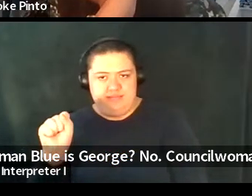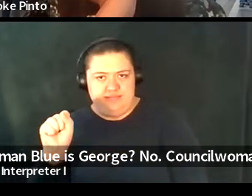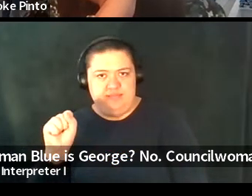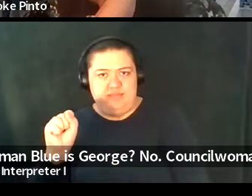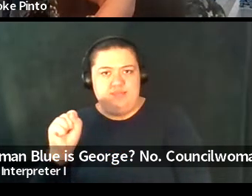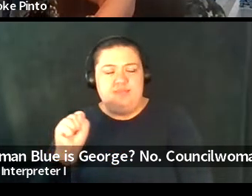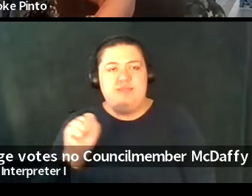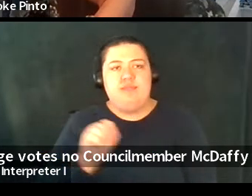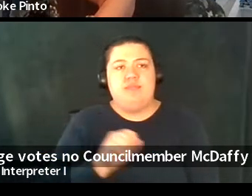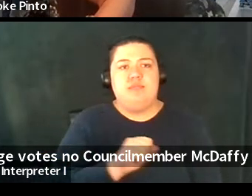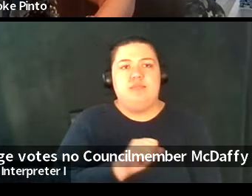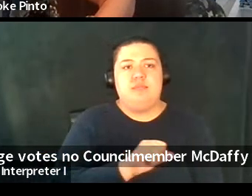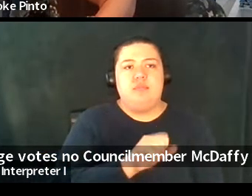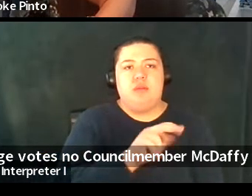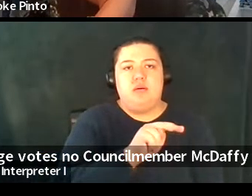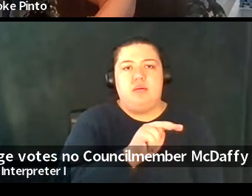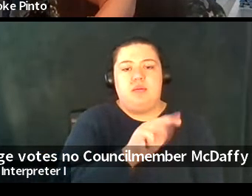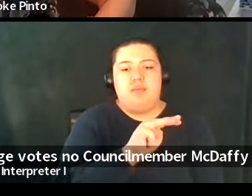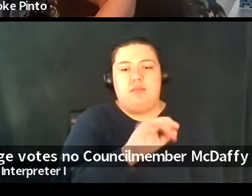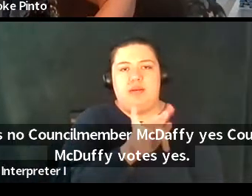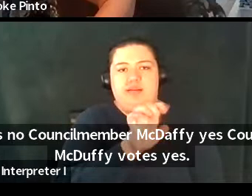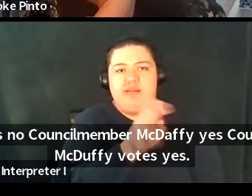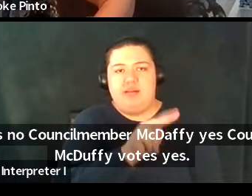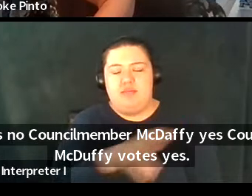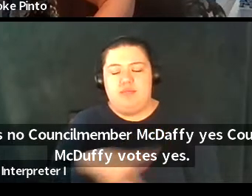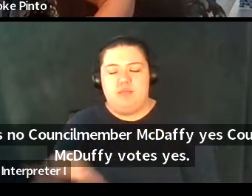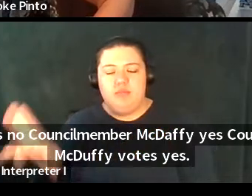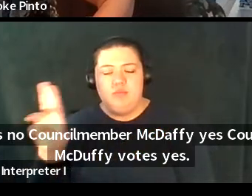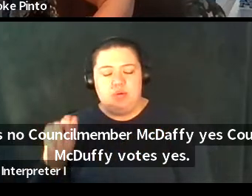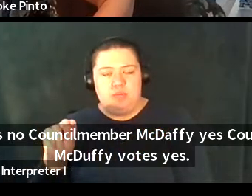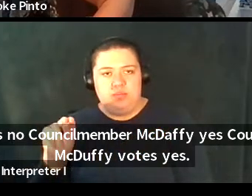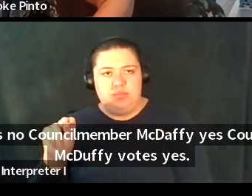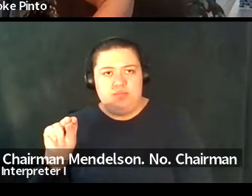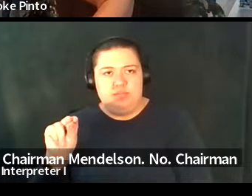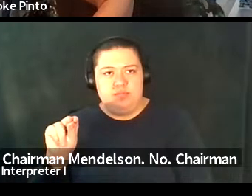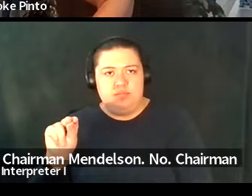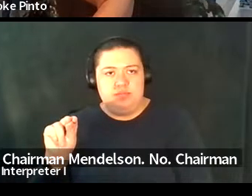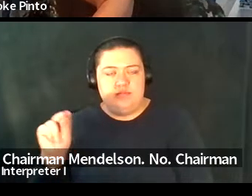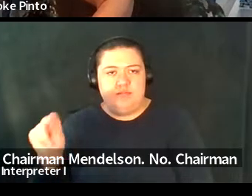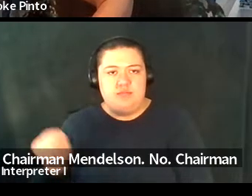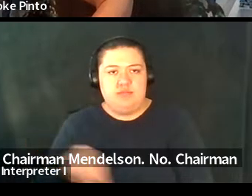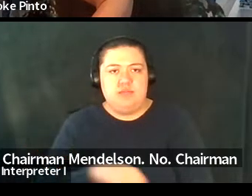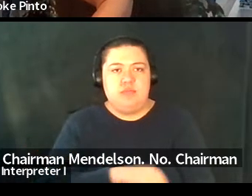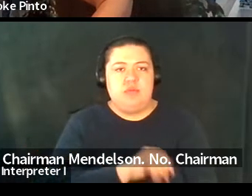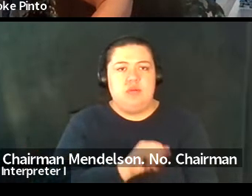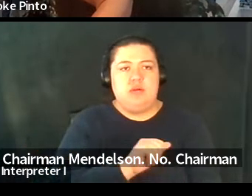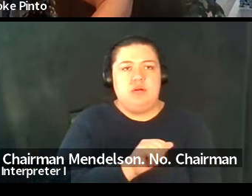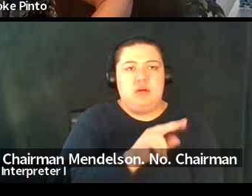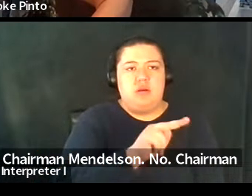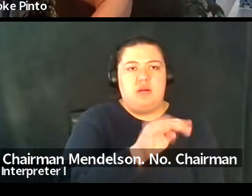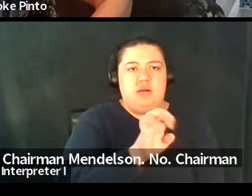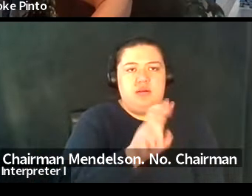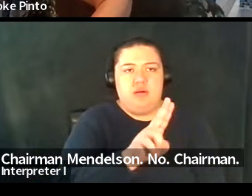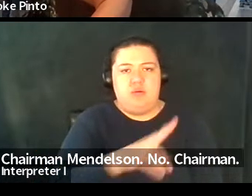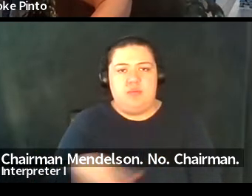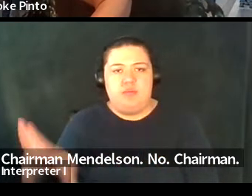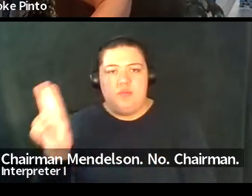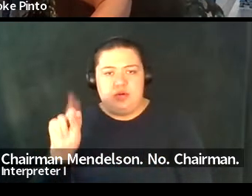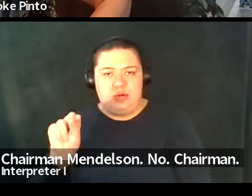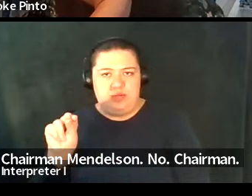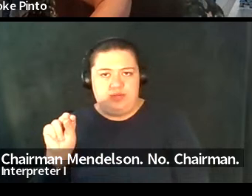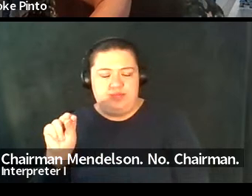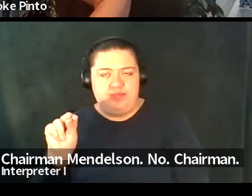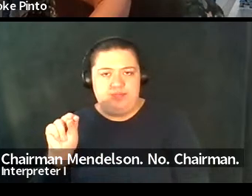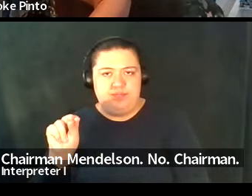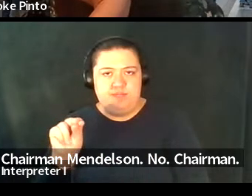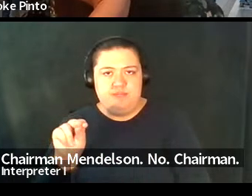votes yes. Chairman Mendelson. No. Chairman Mendelson votes no. Councilmember Nadeau. No.